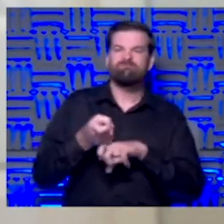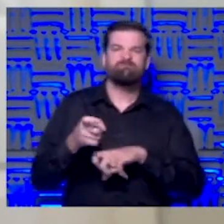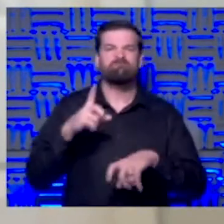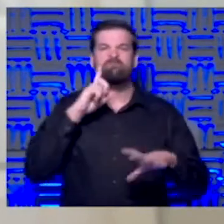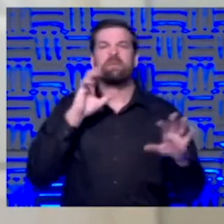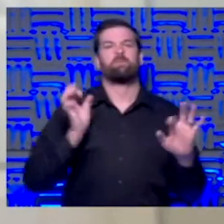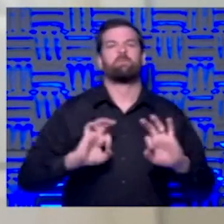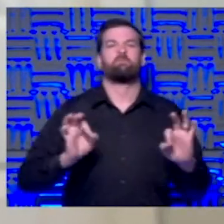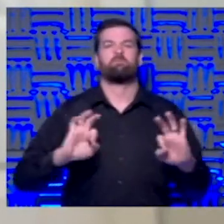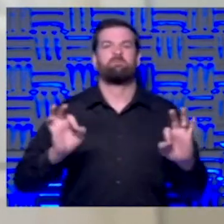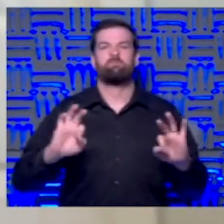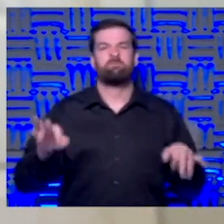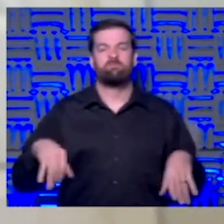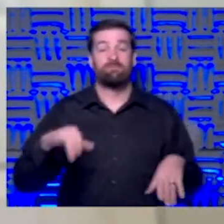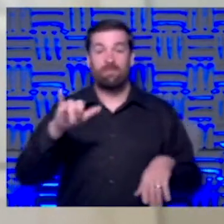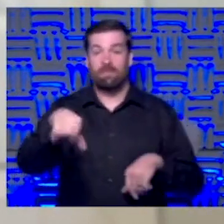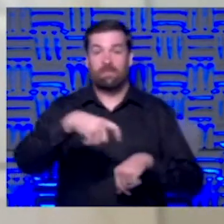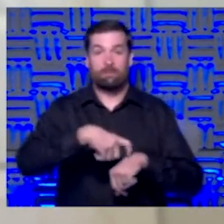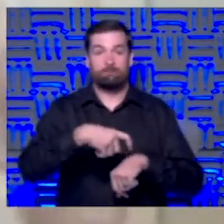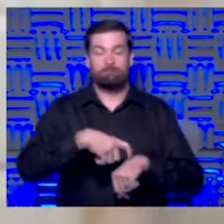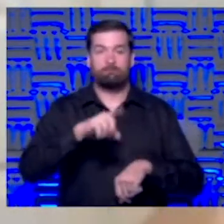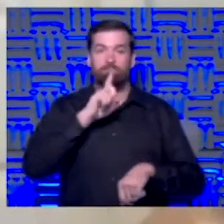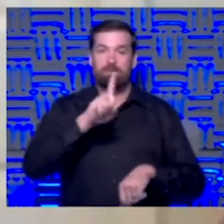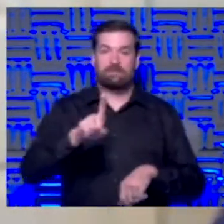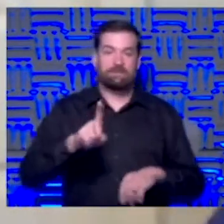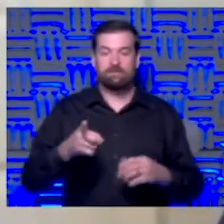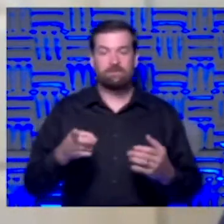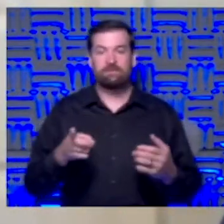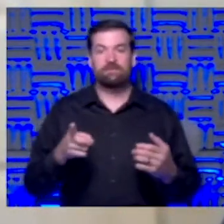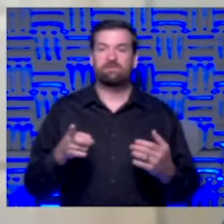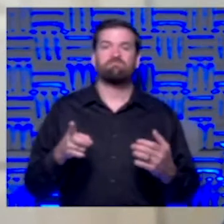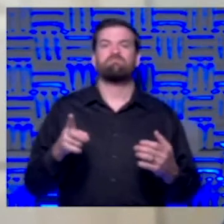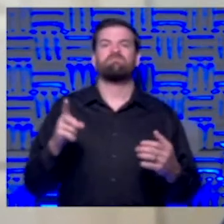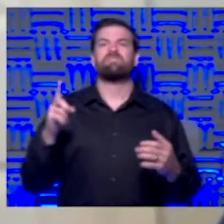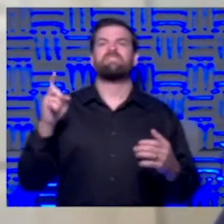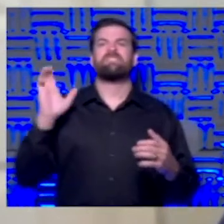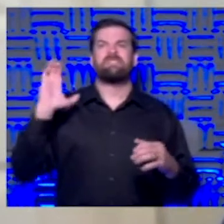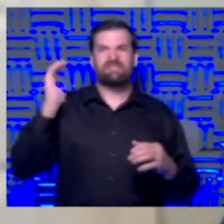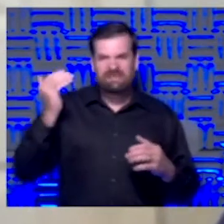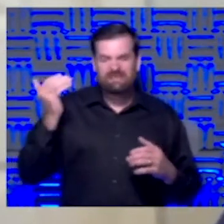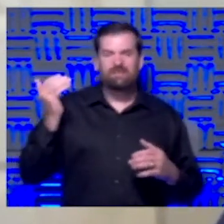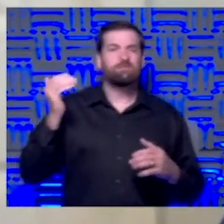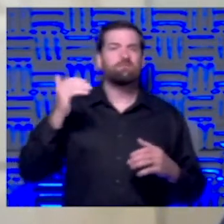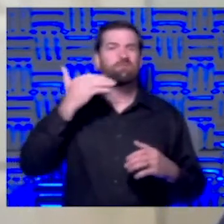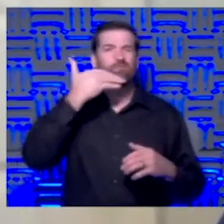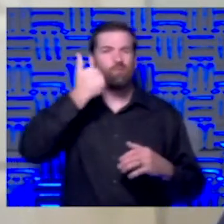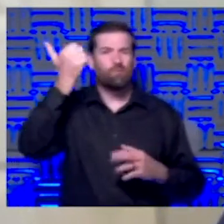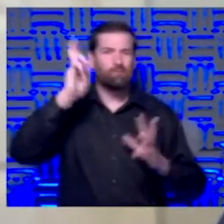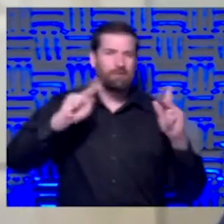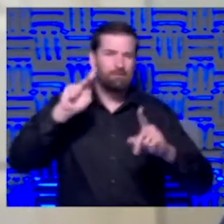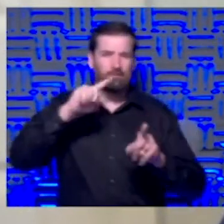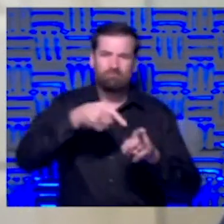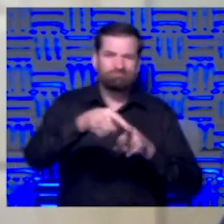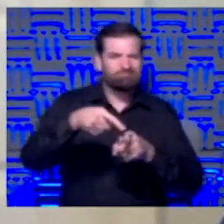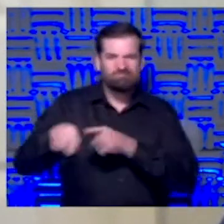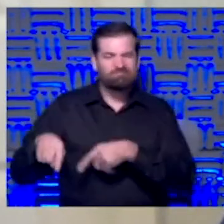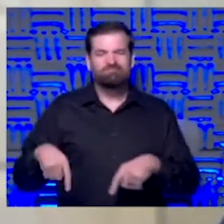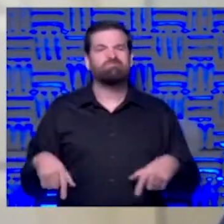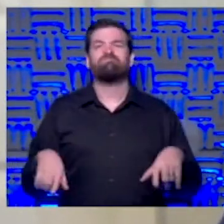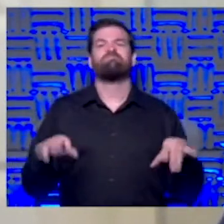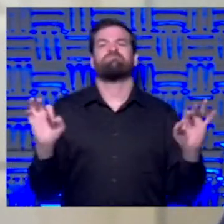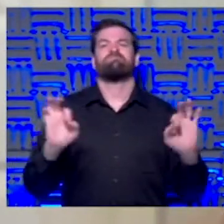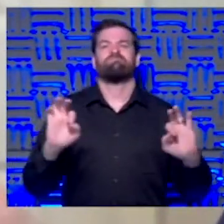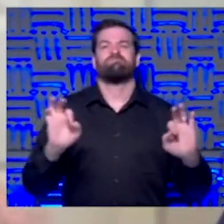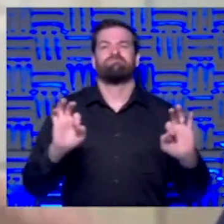of it, because at that time we were really being told, or seemed like we were being told, that it was just older people. It wasn't that big of a